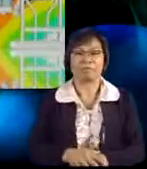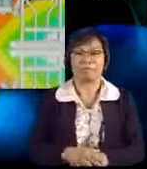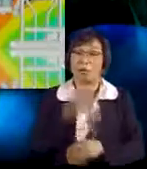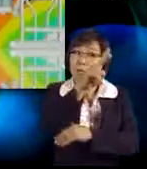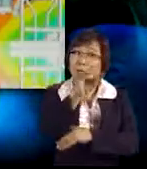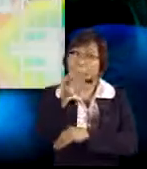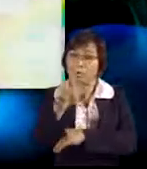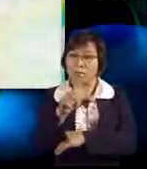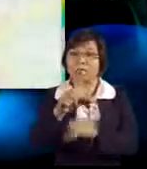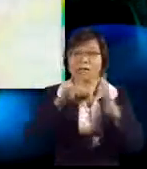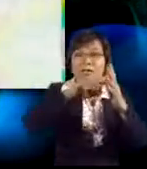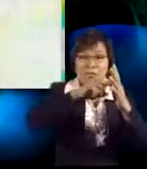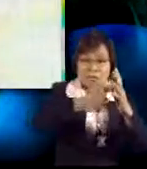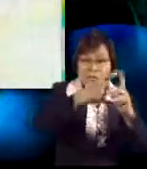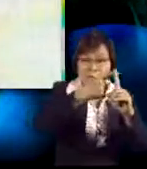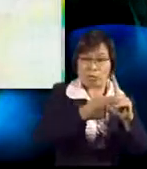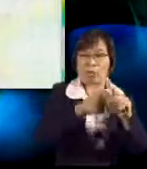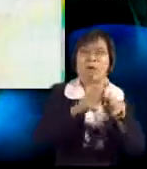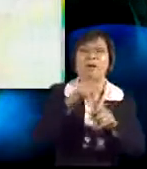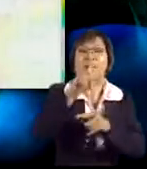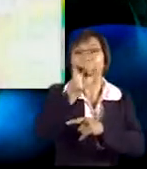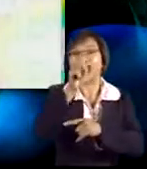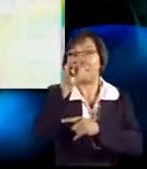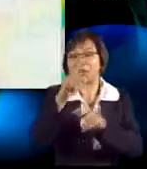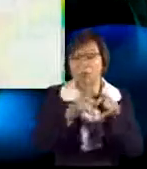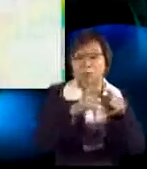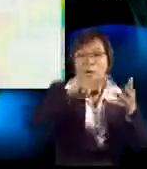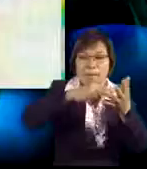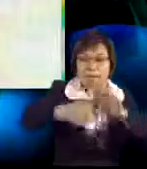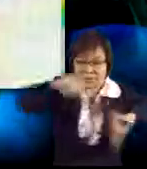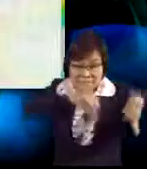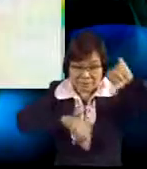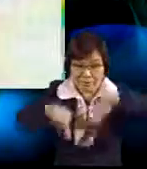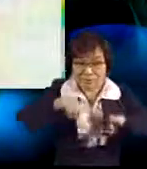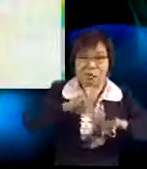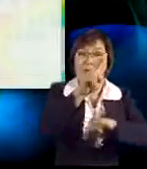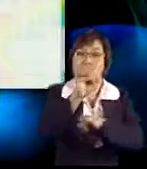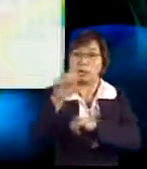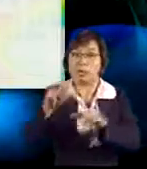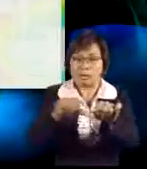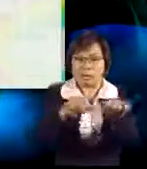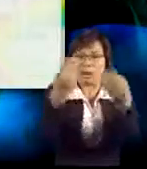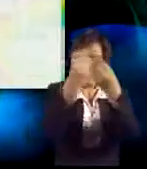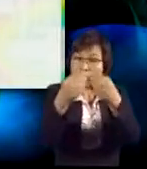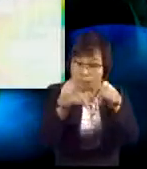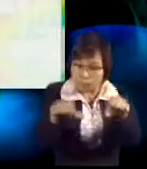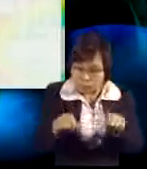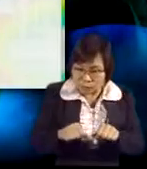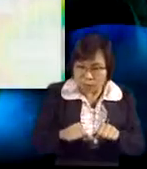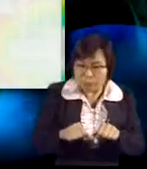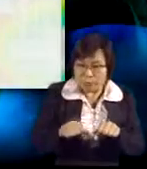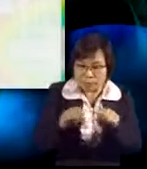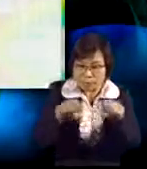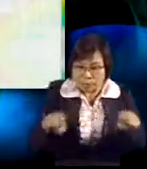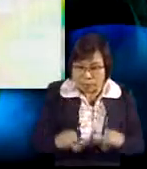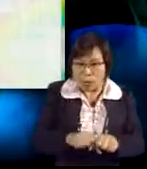Volume originates from a Latin word meaning size. Volume is the amount of space that a substance or object